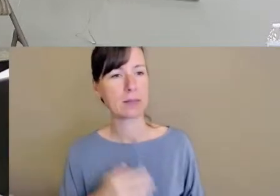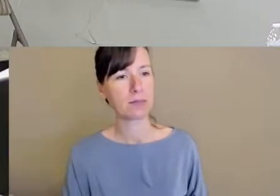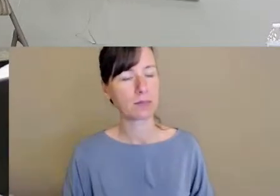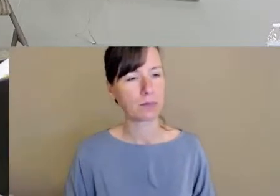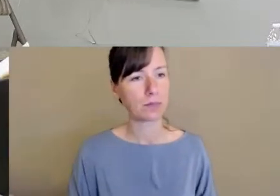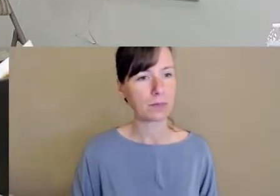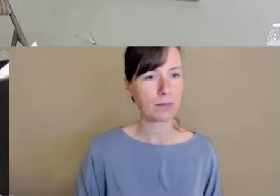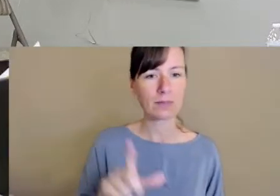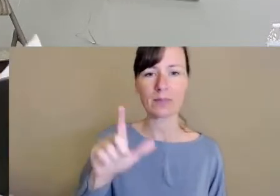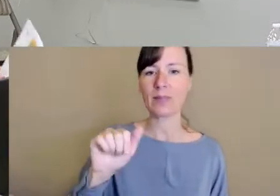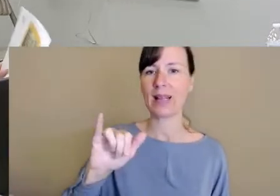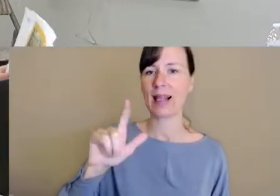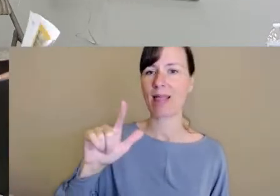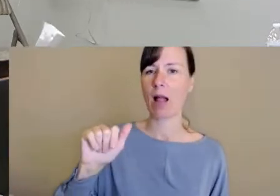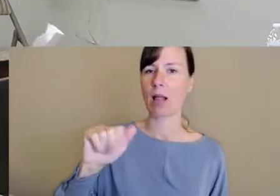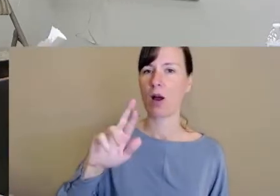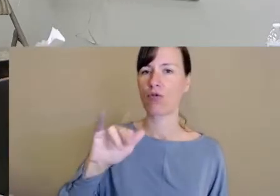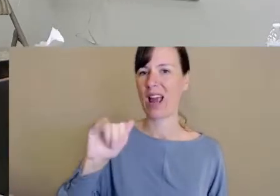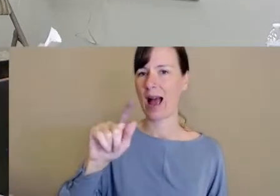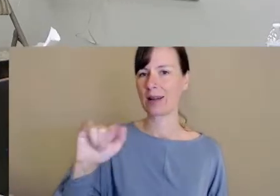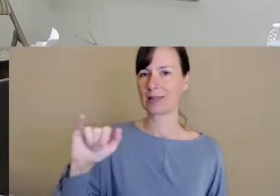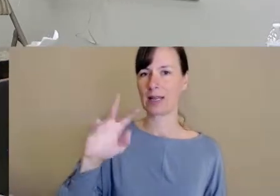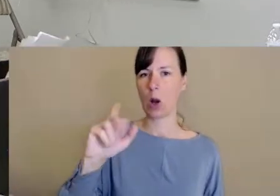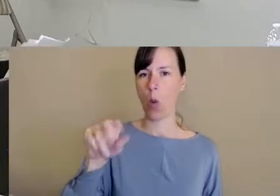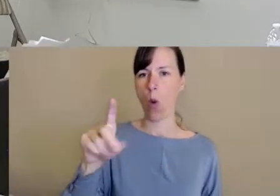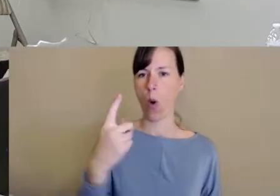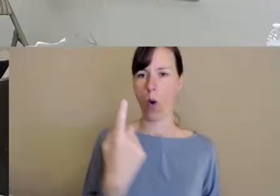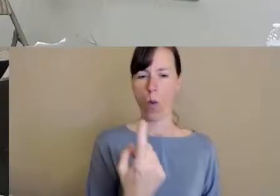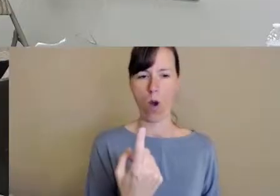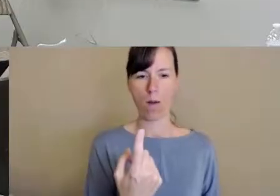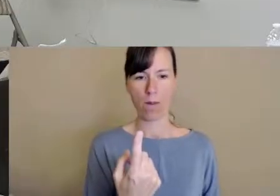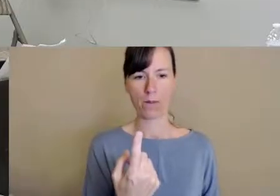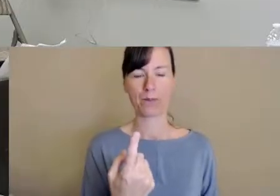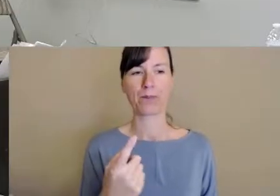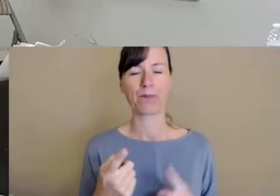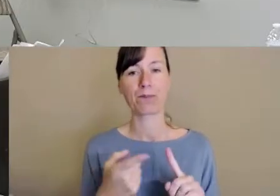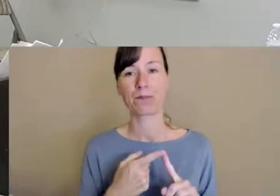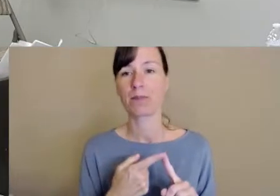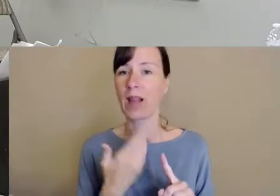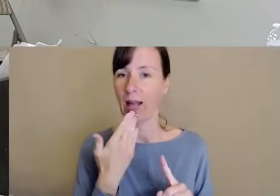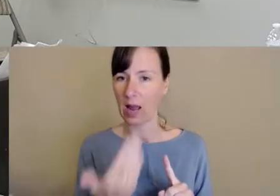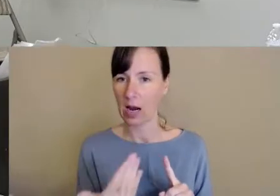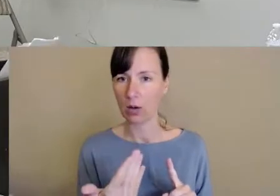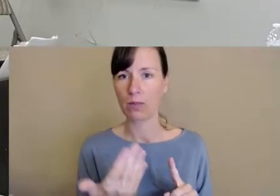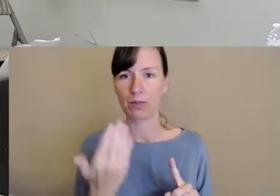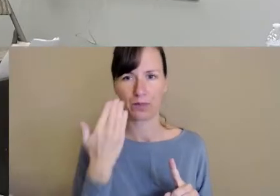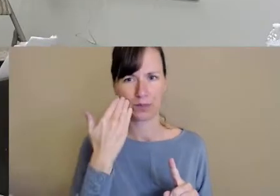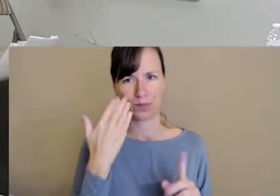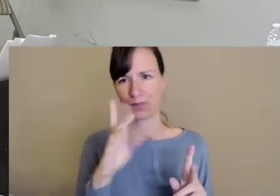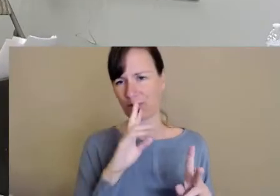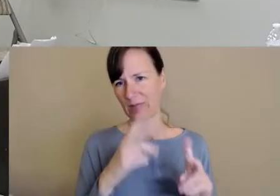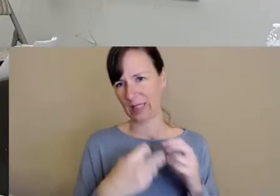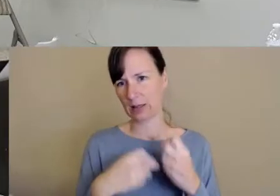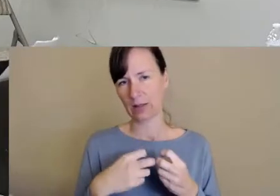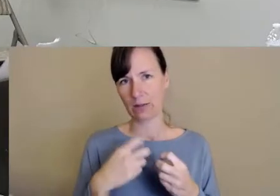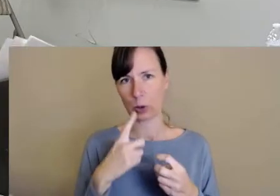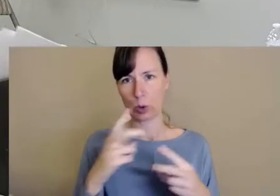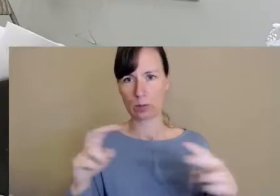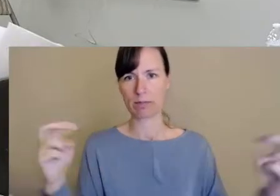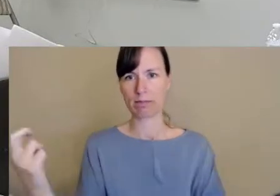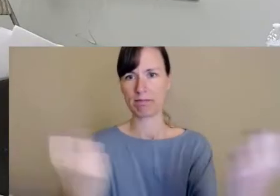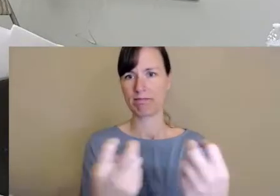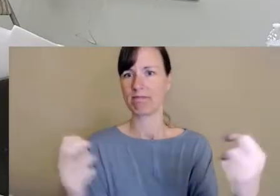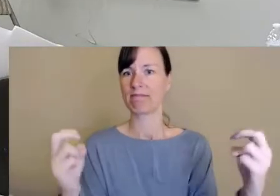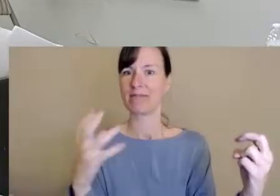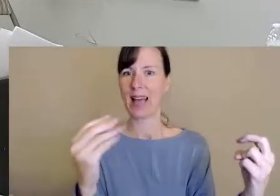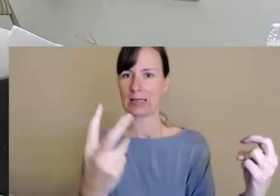Leila Riazi, Ward 1. First, thank you. I know it's difficult to sit up there and see a whole group